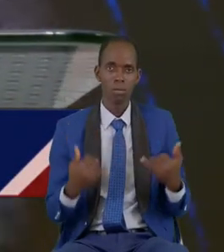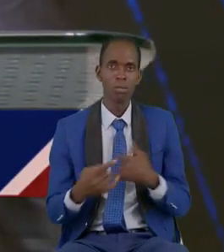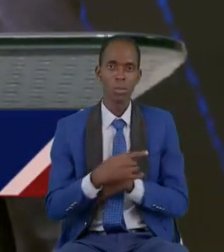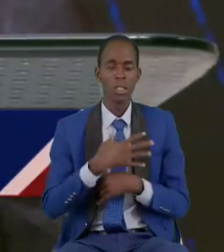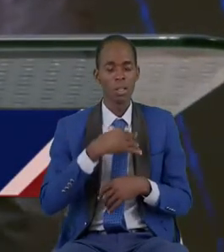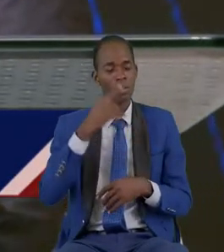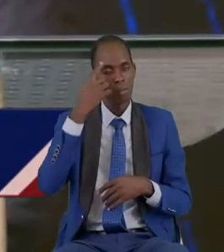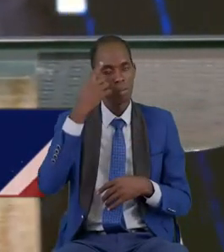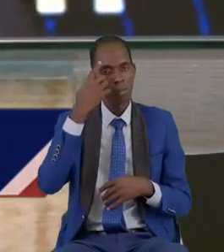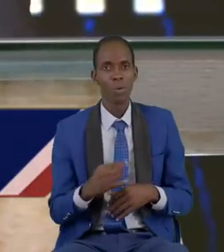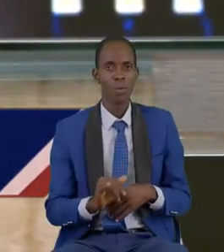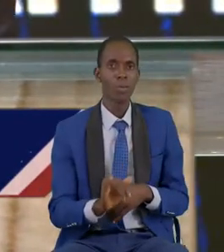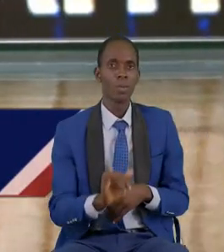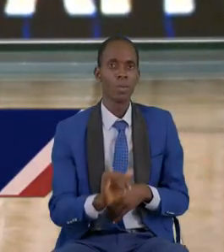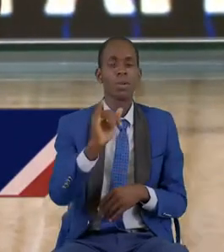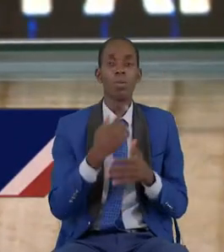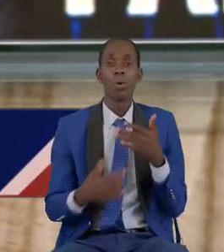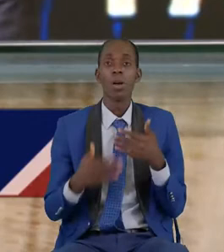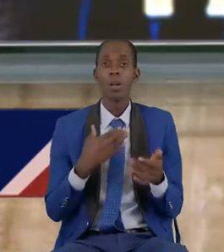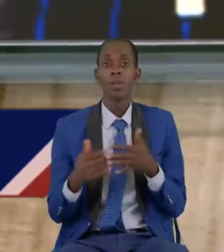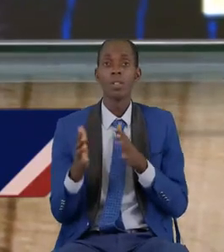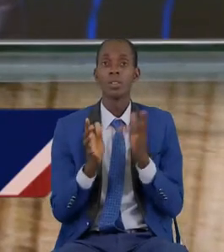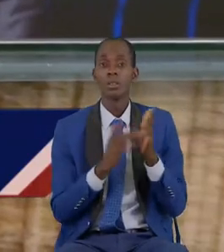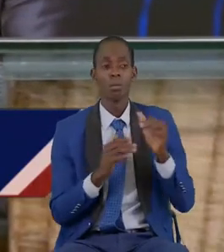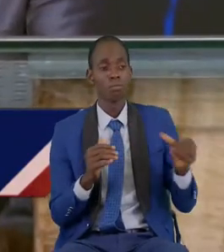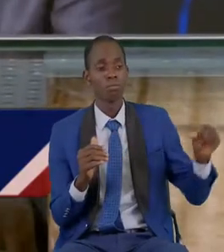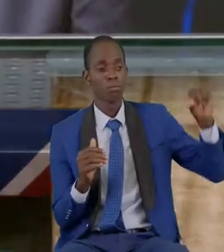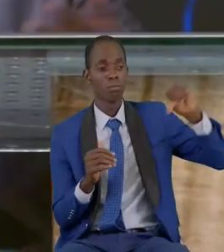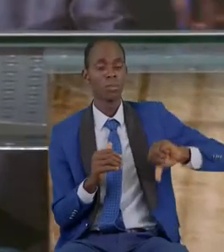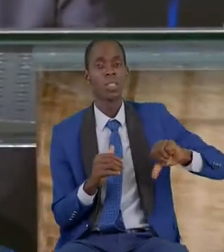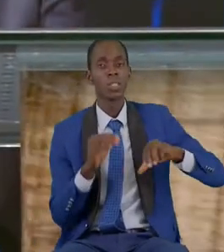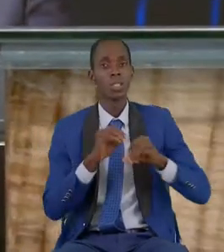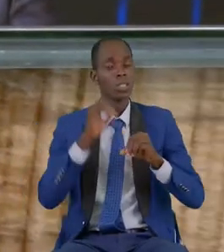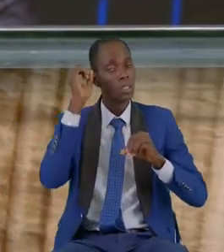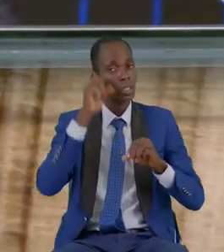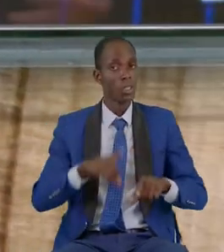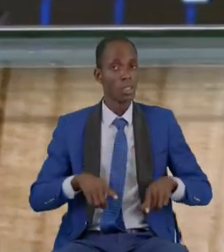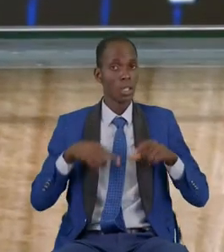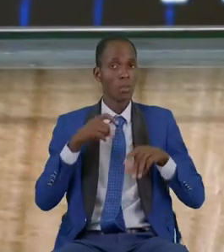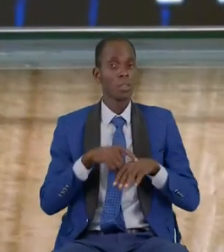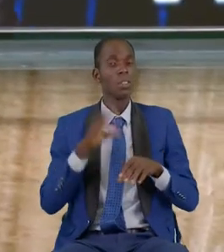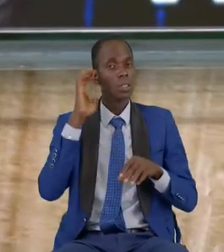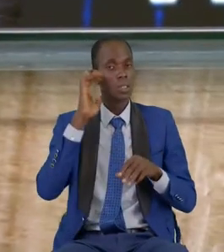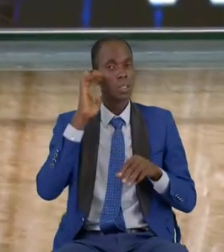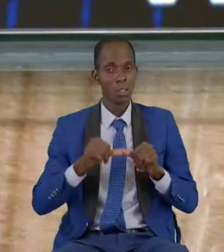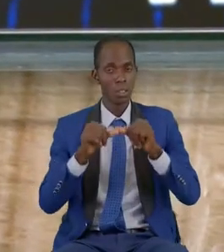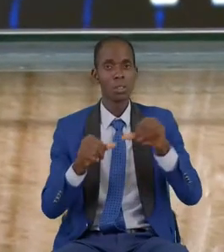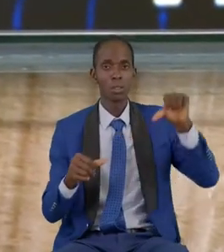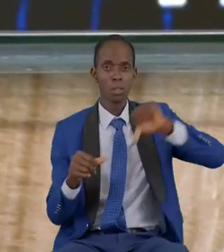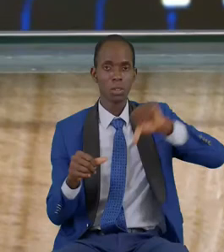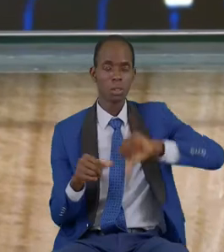forever. Whatever Jesus condemned in his lifetime, he still condemns today. Whatever